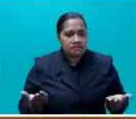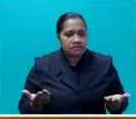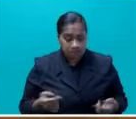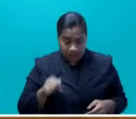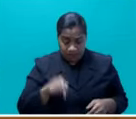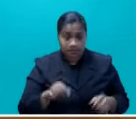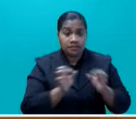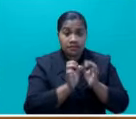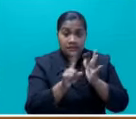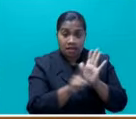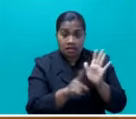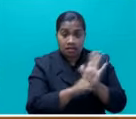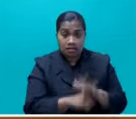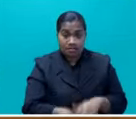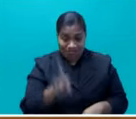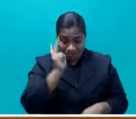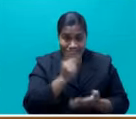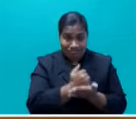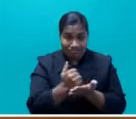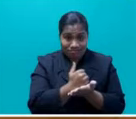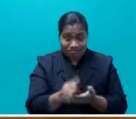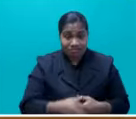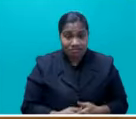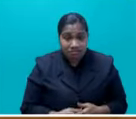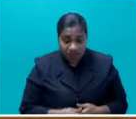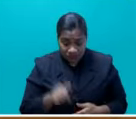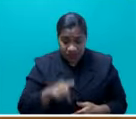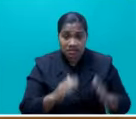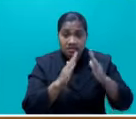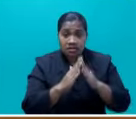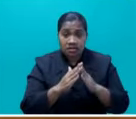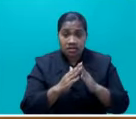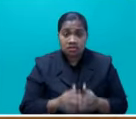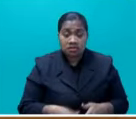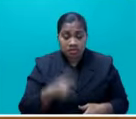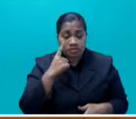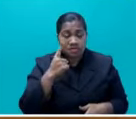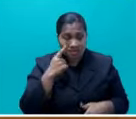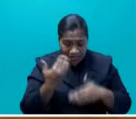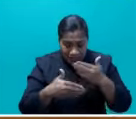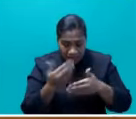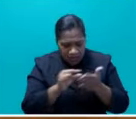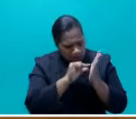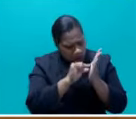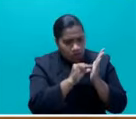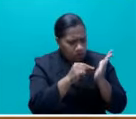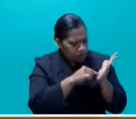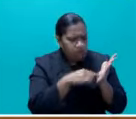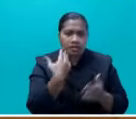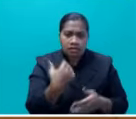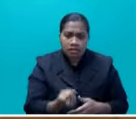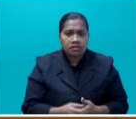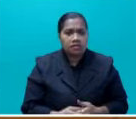bill another act of retrospective approval by this House, Mr. Speaker, sir? As we see in the explanatory note, the effective date of